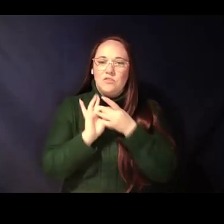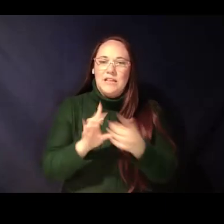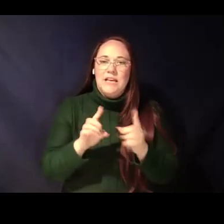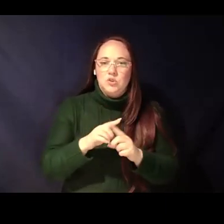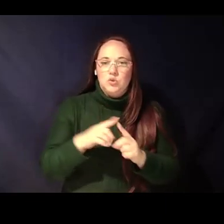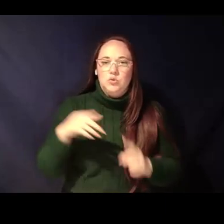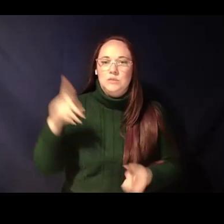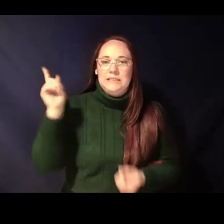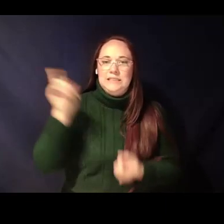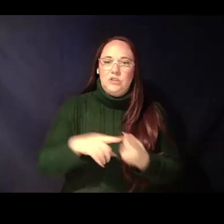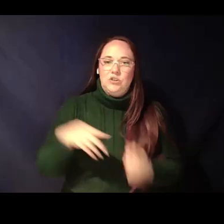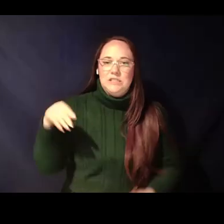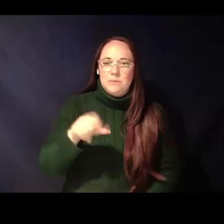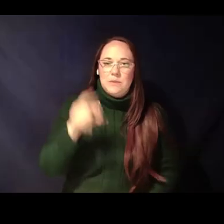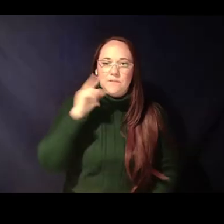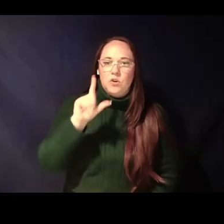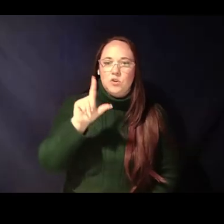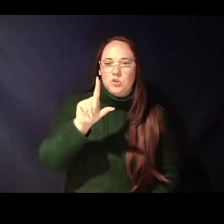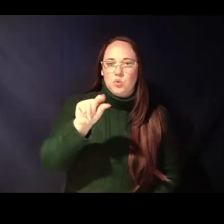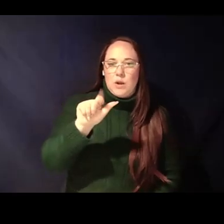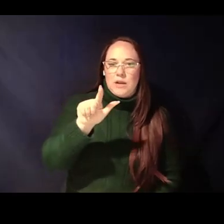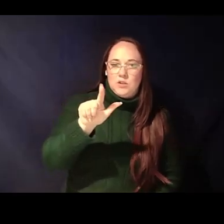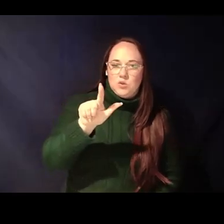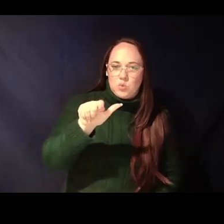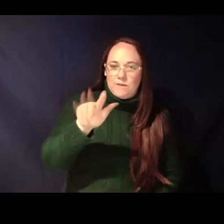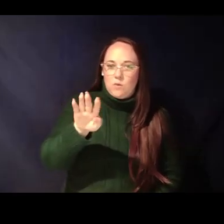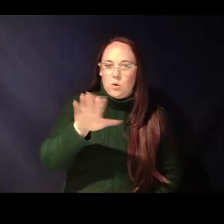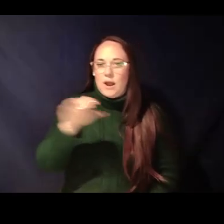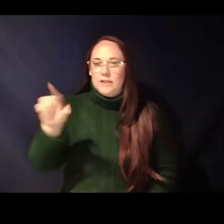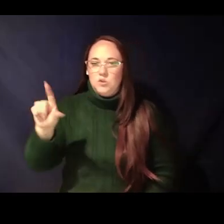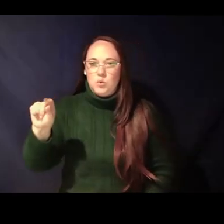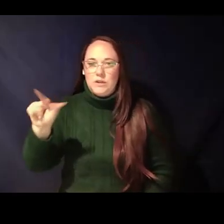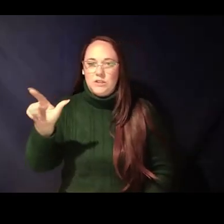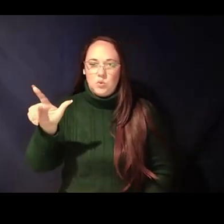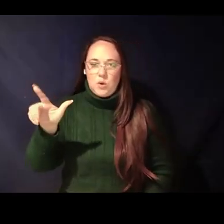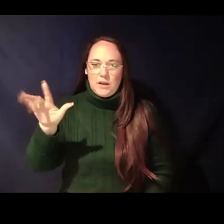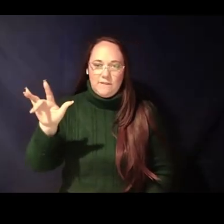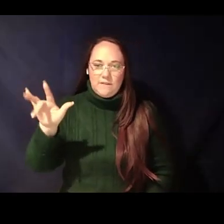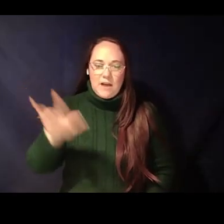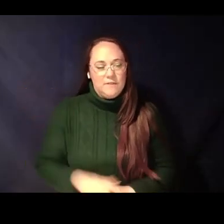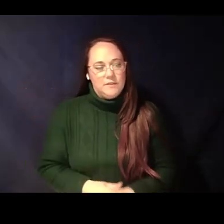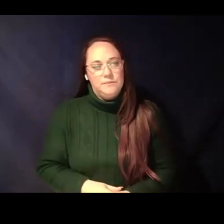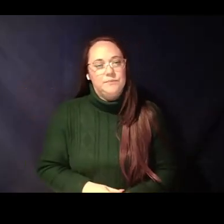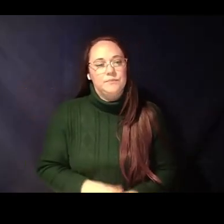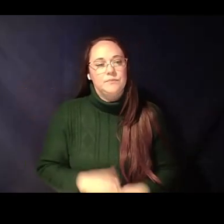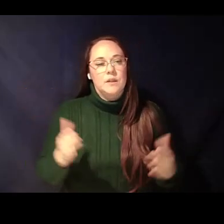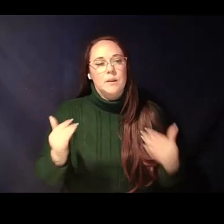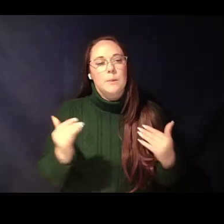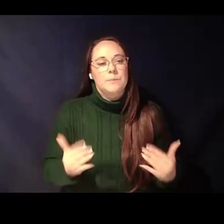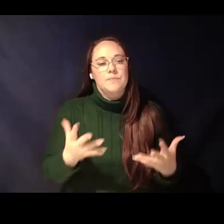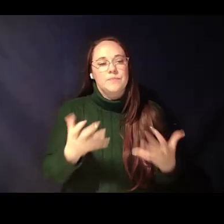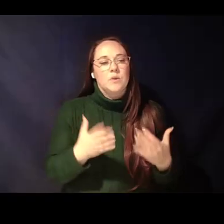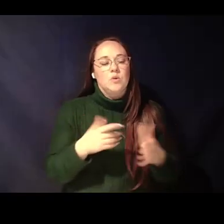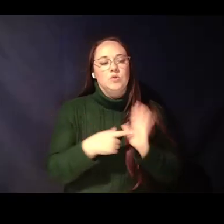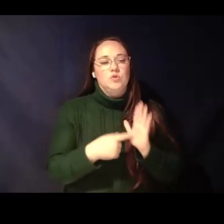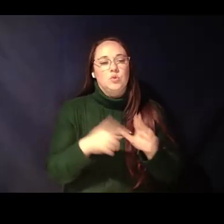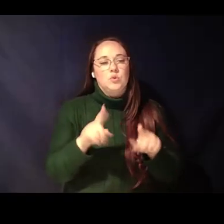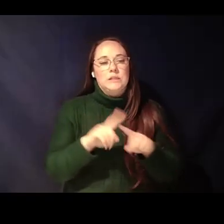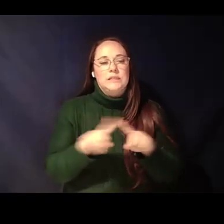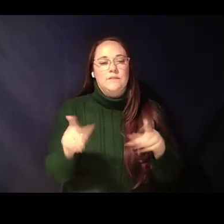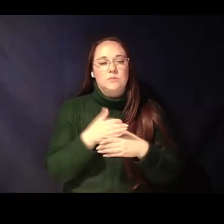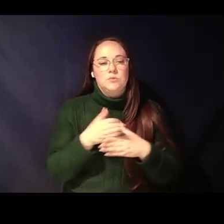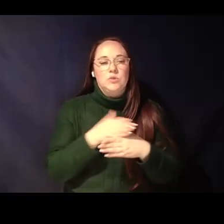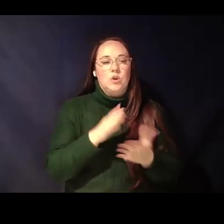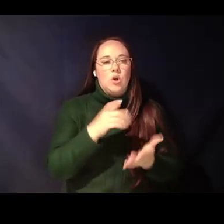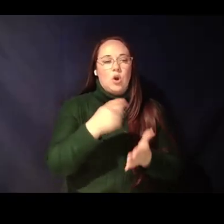between 2024 and 2025. If we go to the next slide, I want to call out this difference between cost